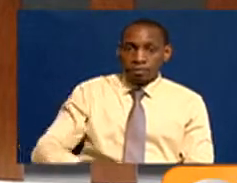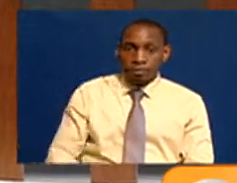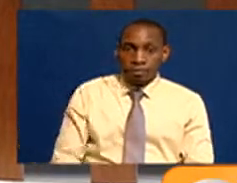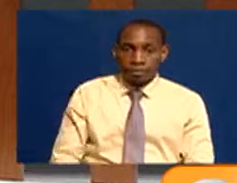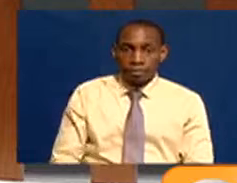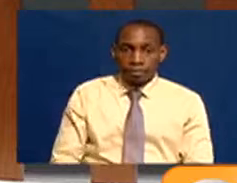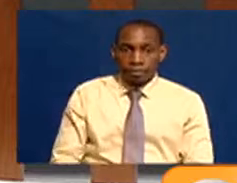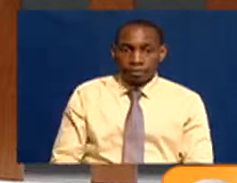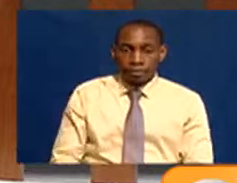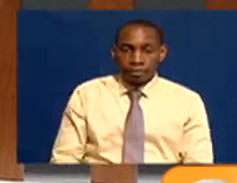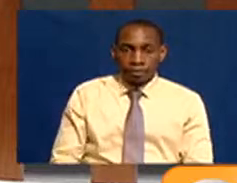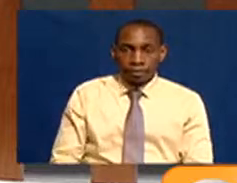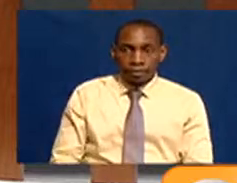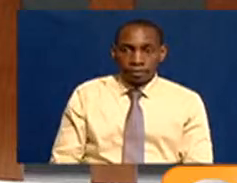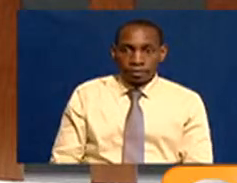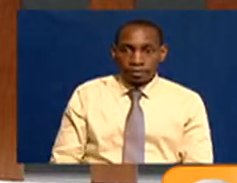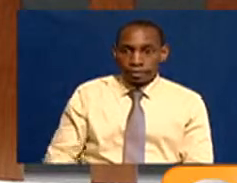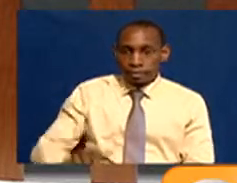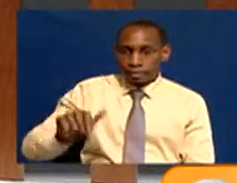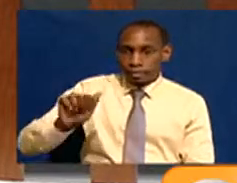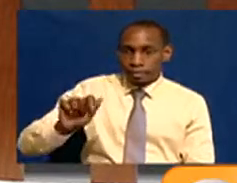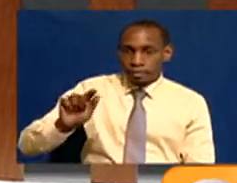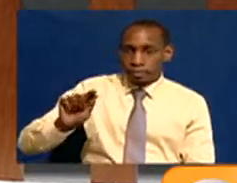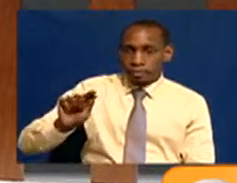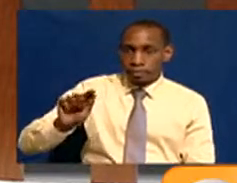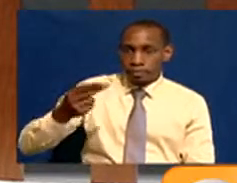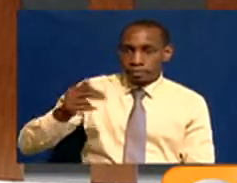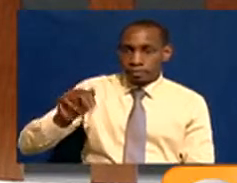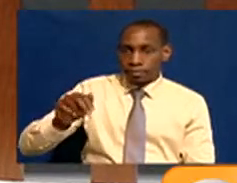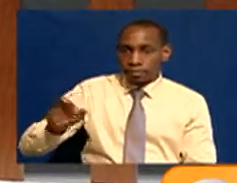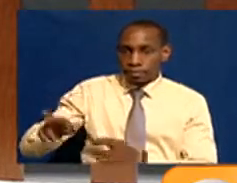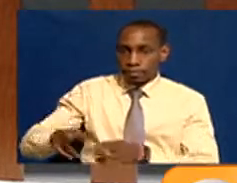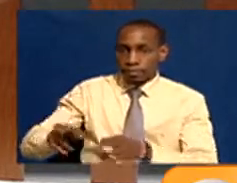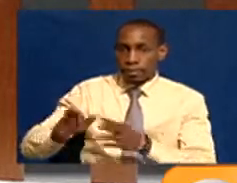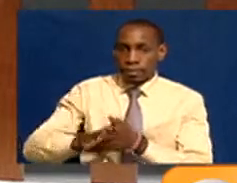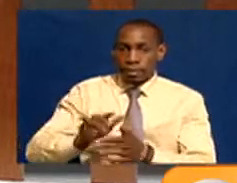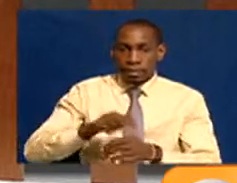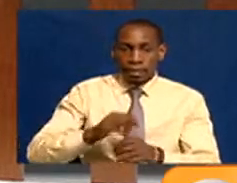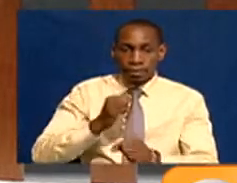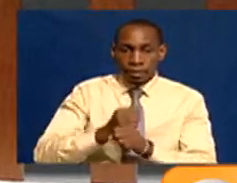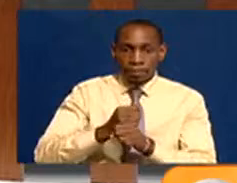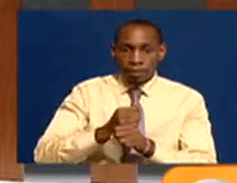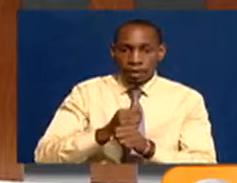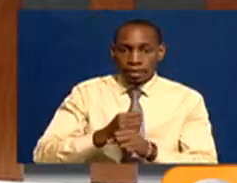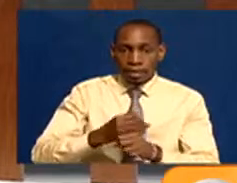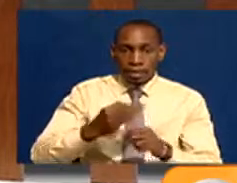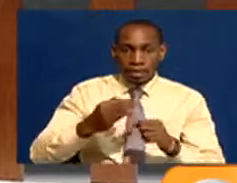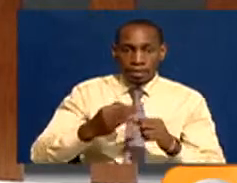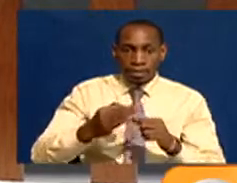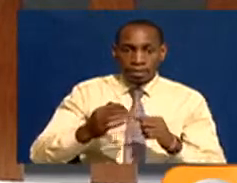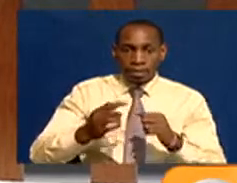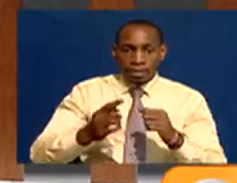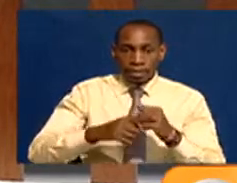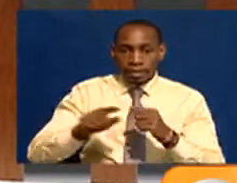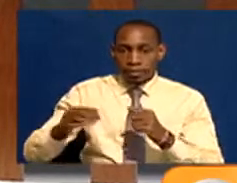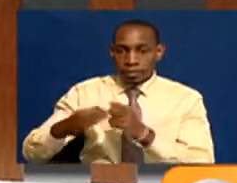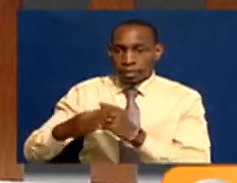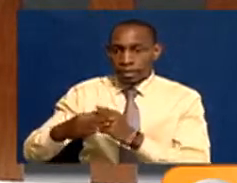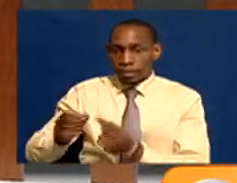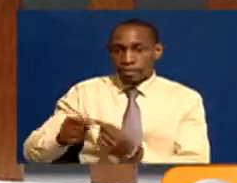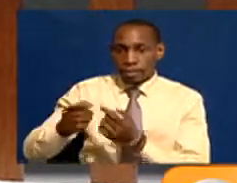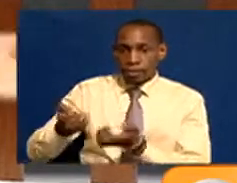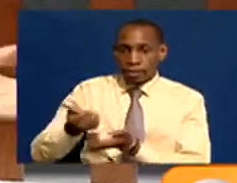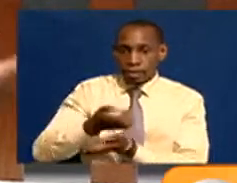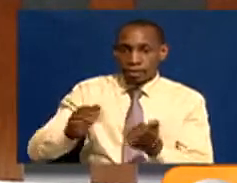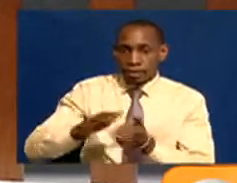the leather park that we have in the river. So once we do these 6 to 8 special economic zones and we're able to control power from there, then